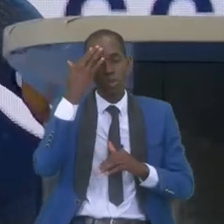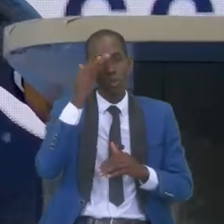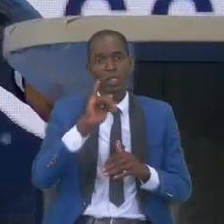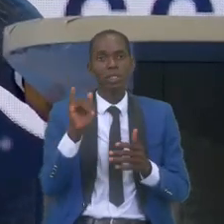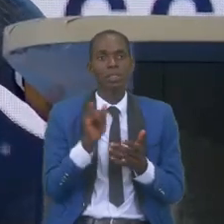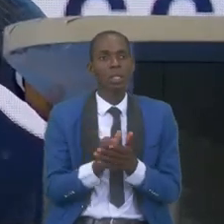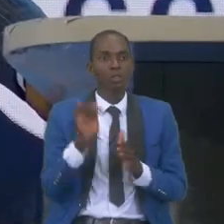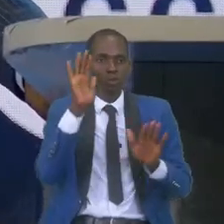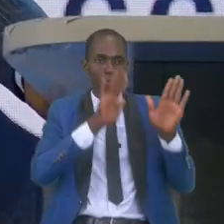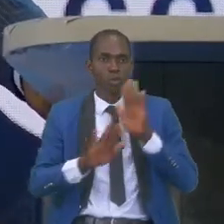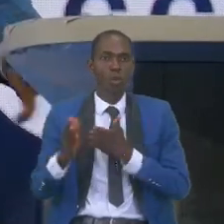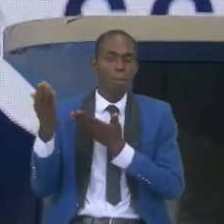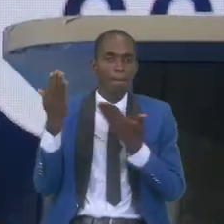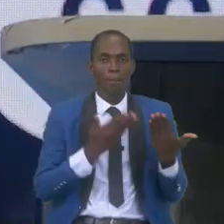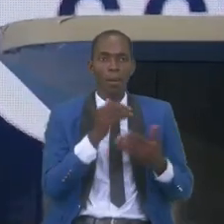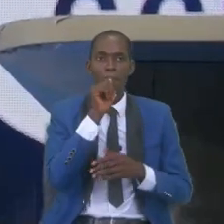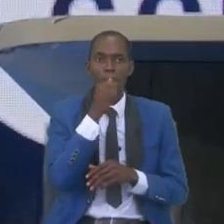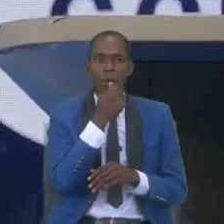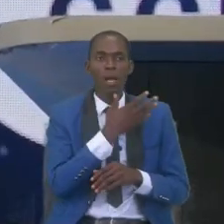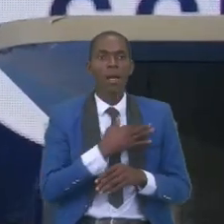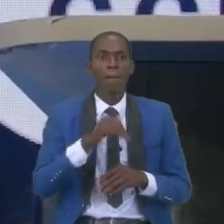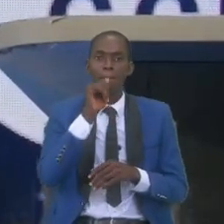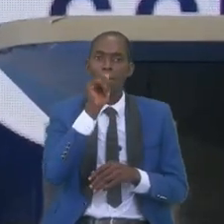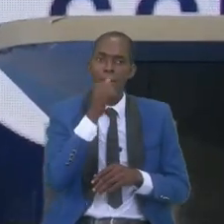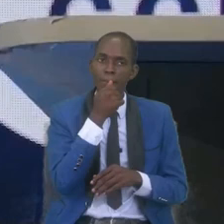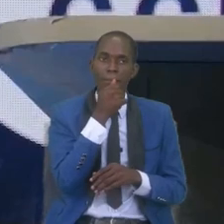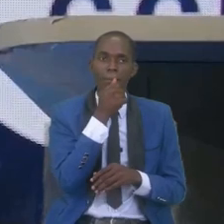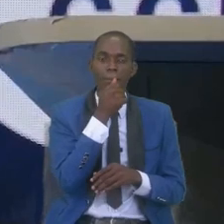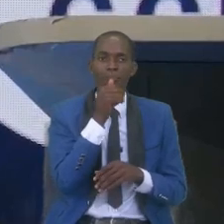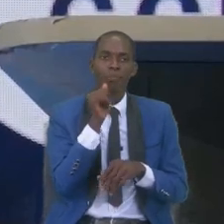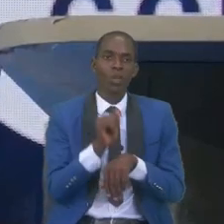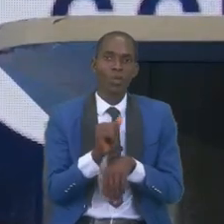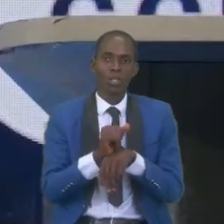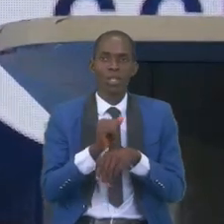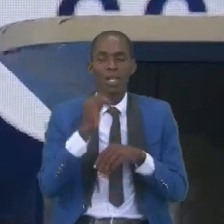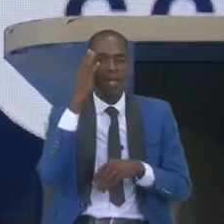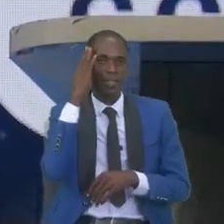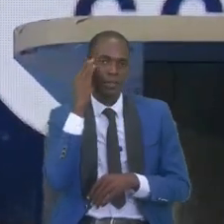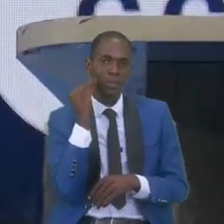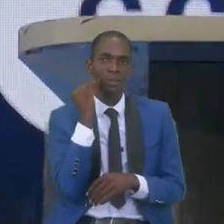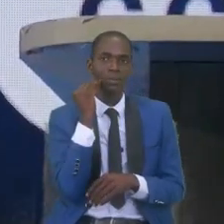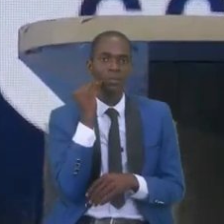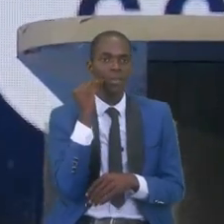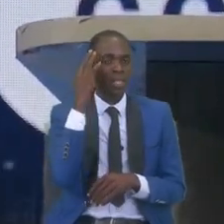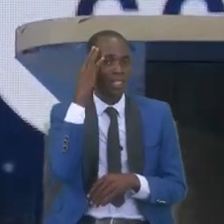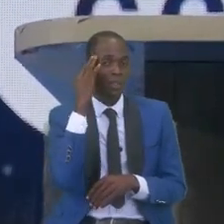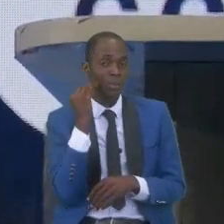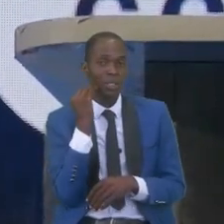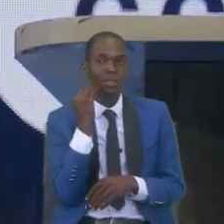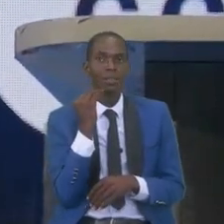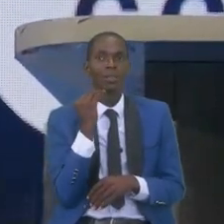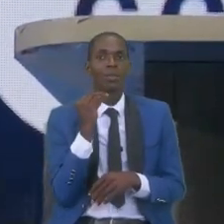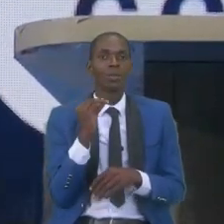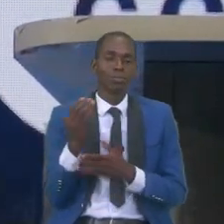verse 4, it says, and patience worketh experience, and experience